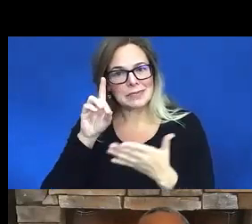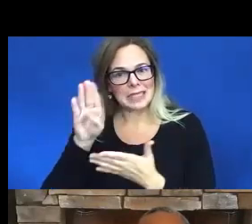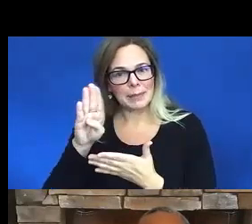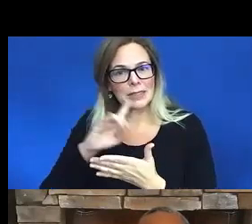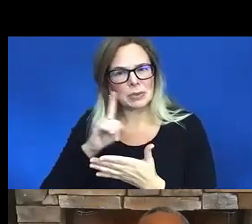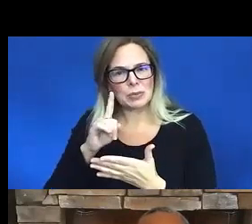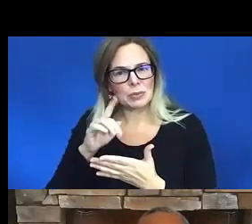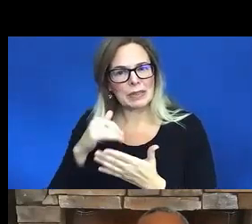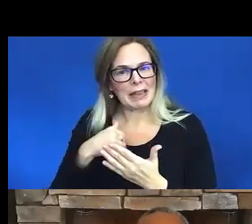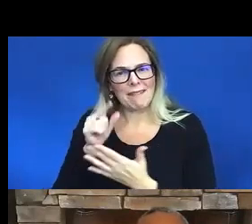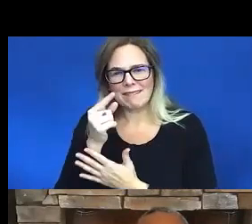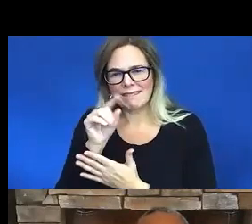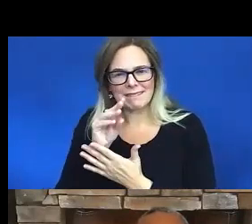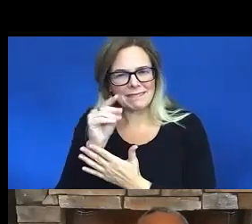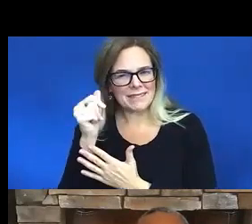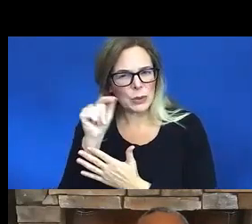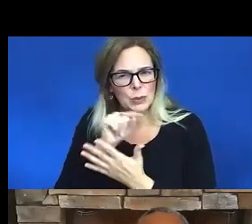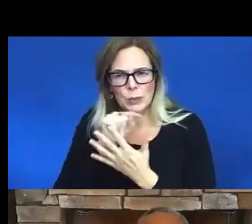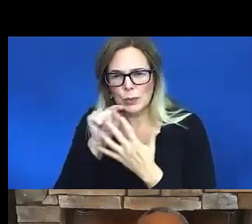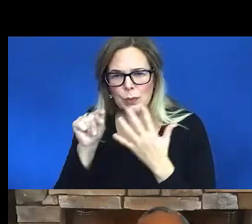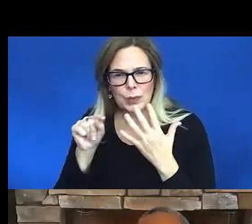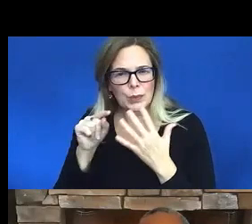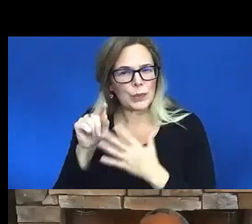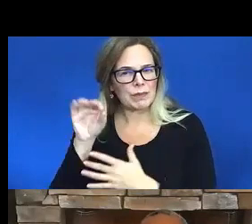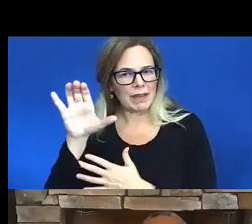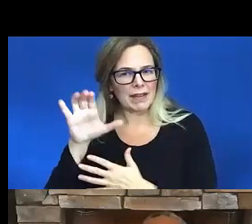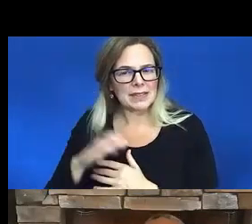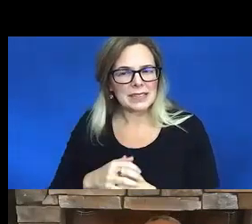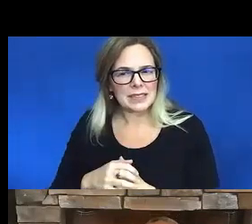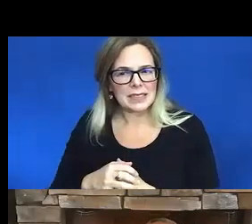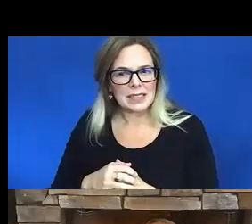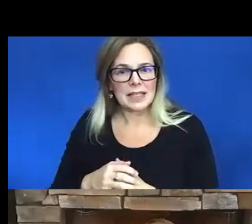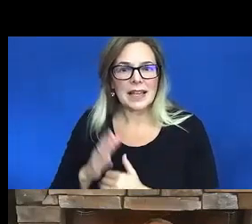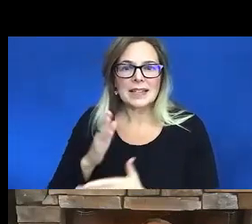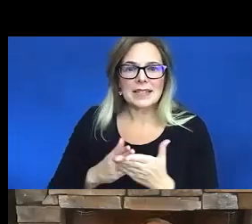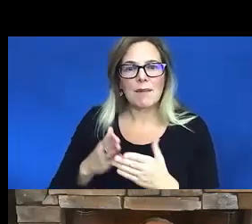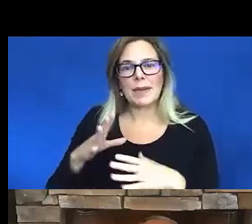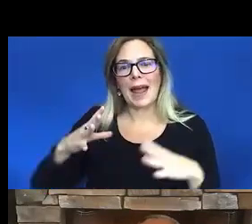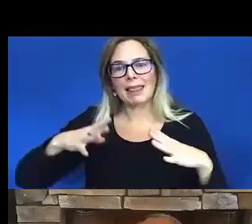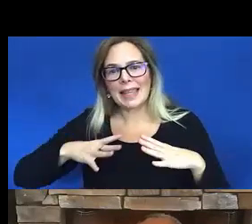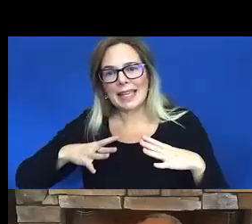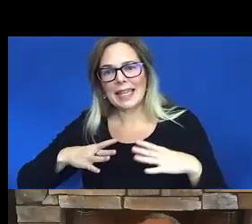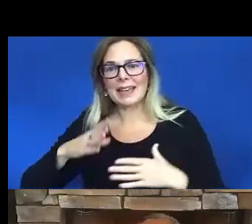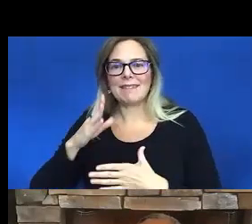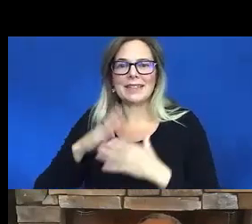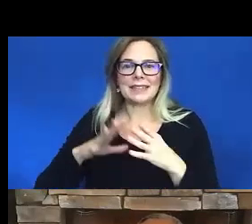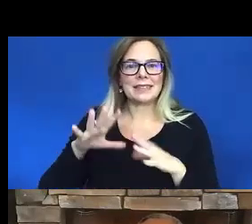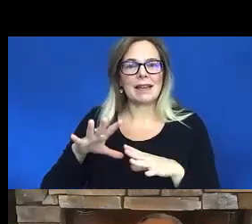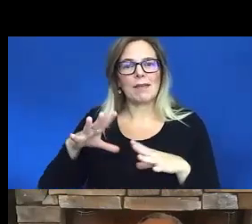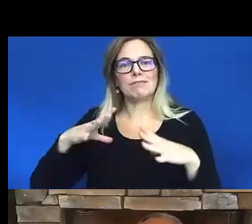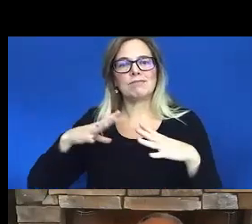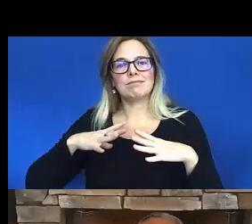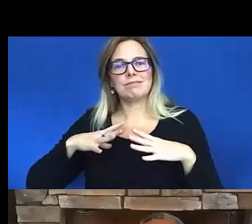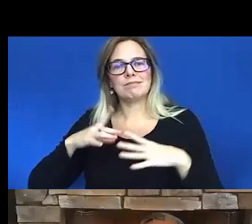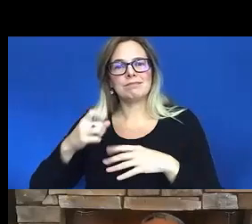handful of faculty. And there have been faculty on leaves and sabbaticals and things like that, but we're down